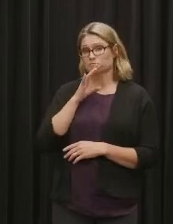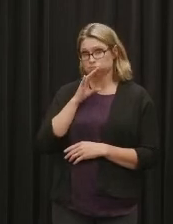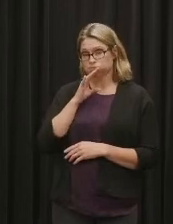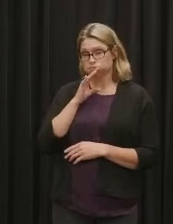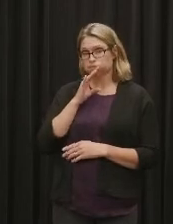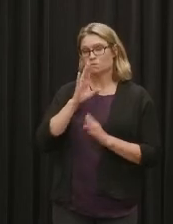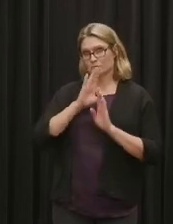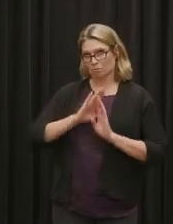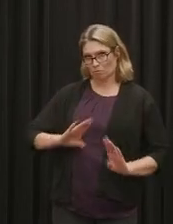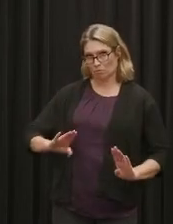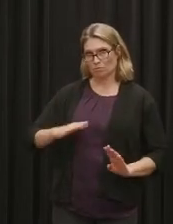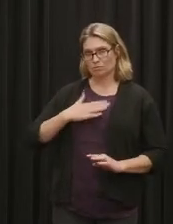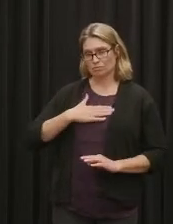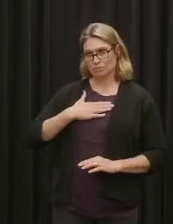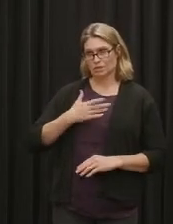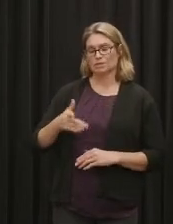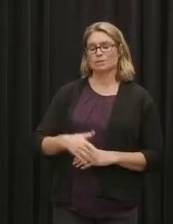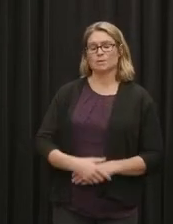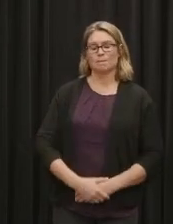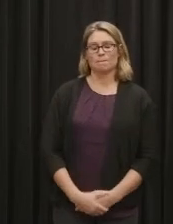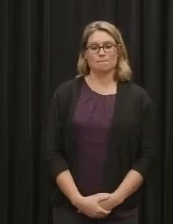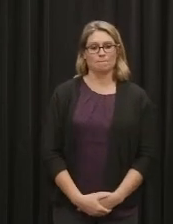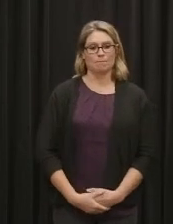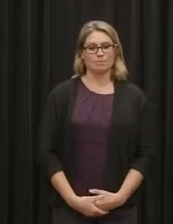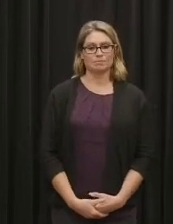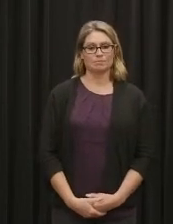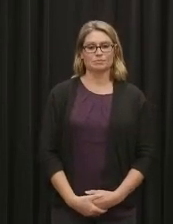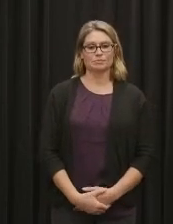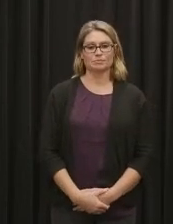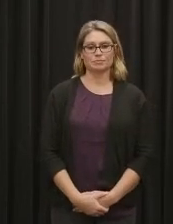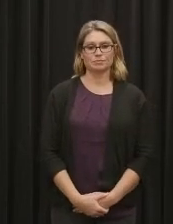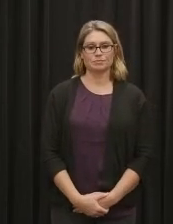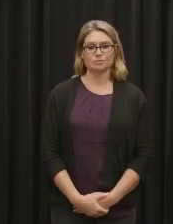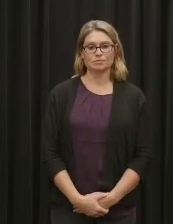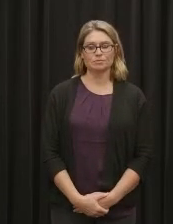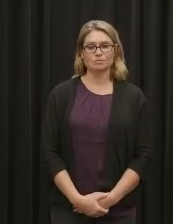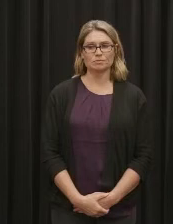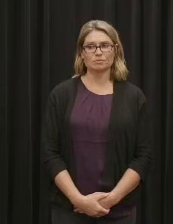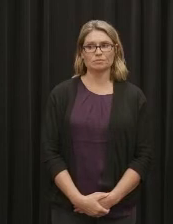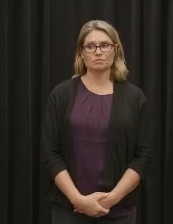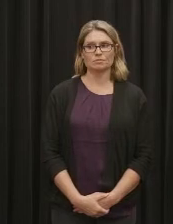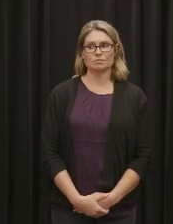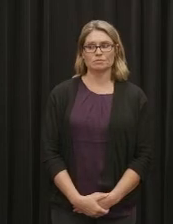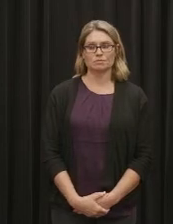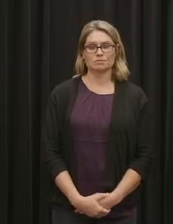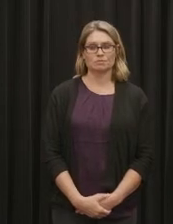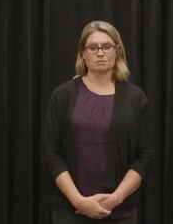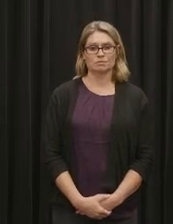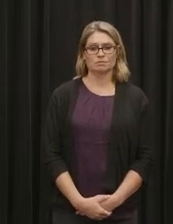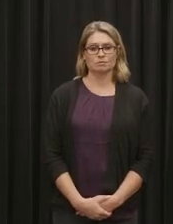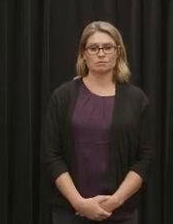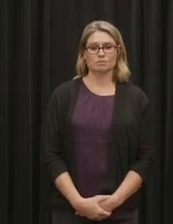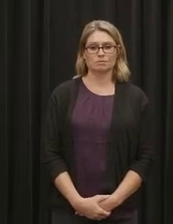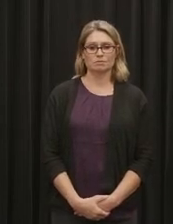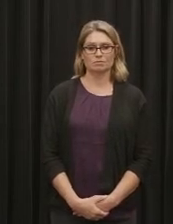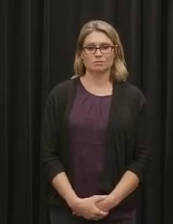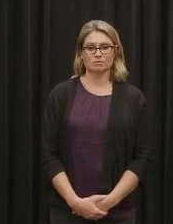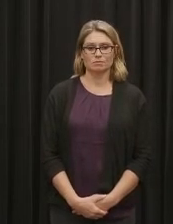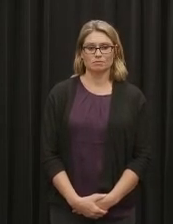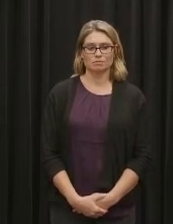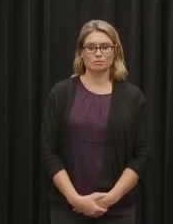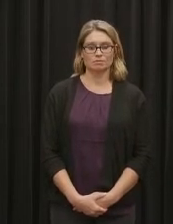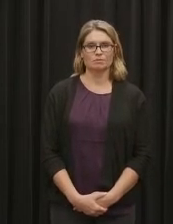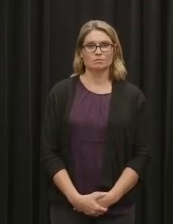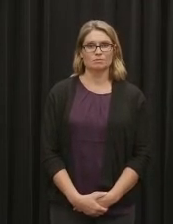Avant qu'on commence avec Dr. Russell, voulez-vous assurer de désactiver? Could you please put your microphones